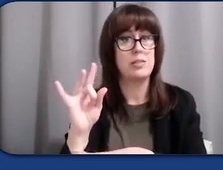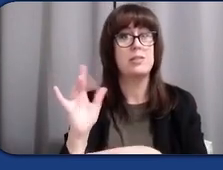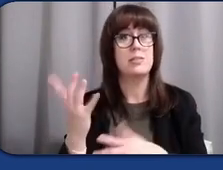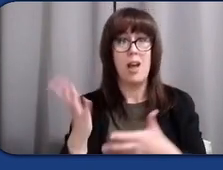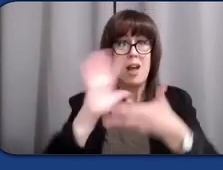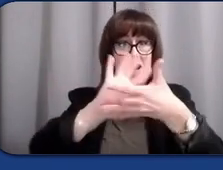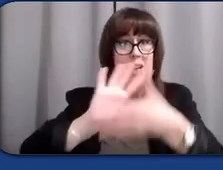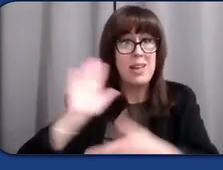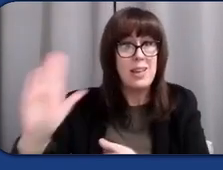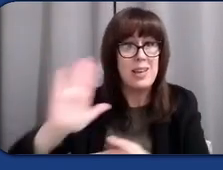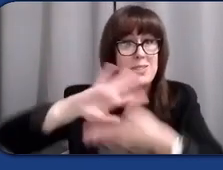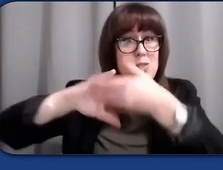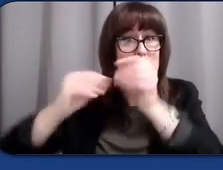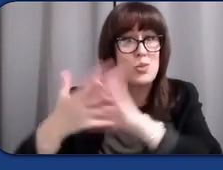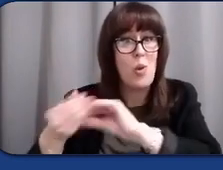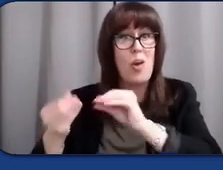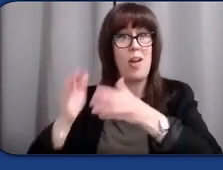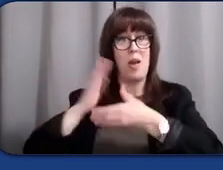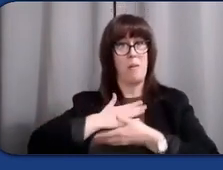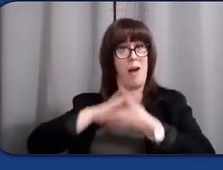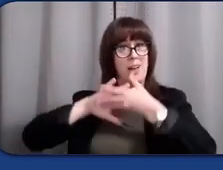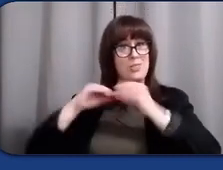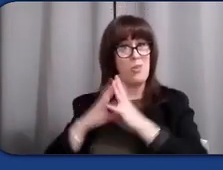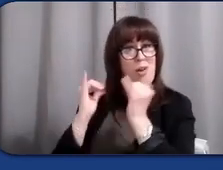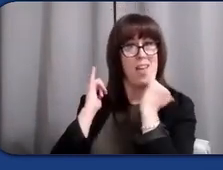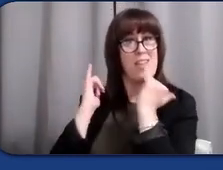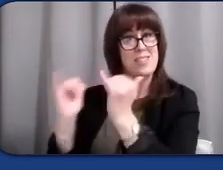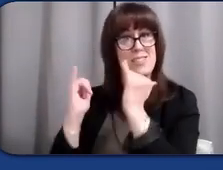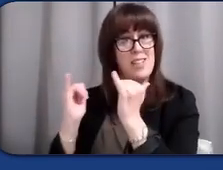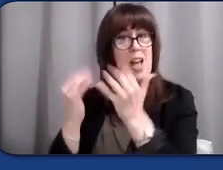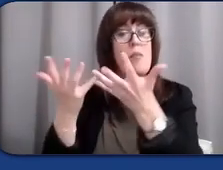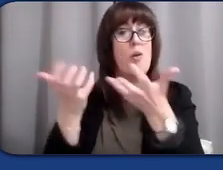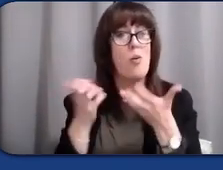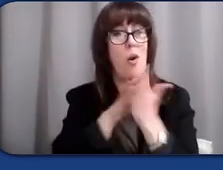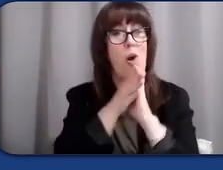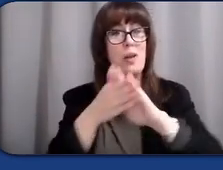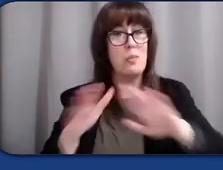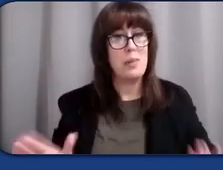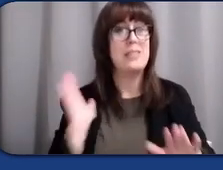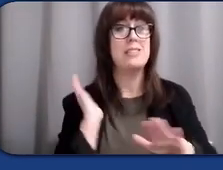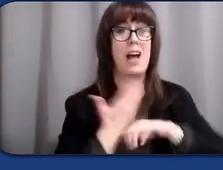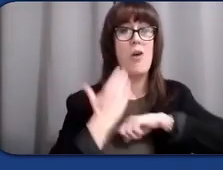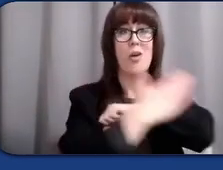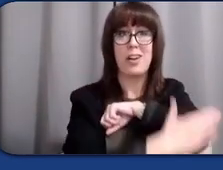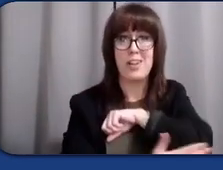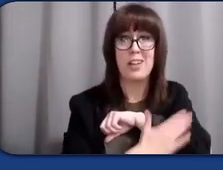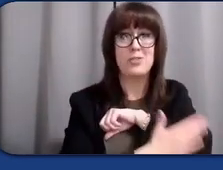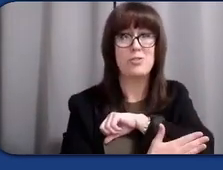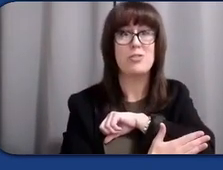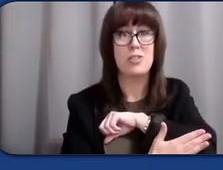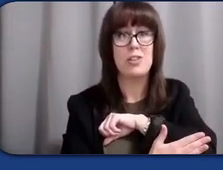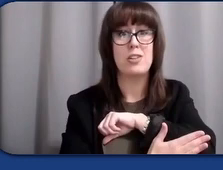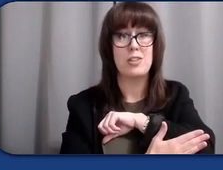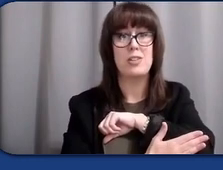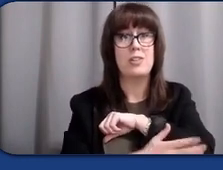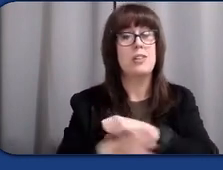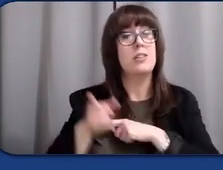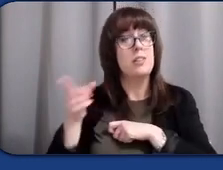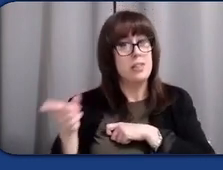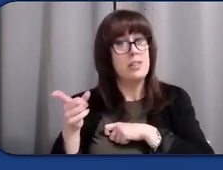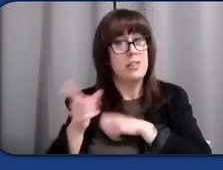thing. And that is the peace that we want in our country. Although he is directly having that by building